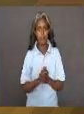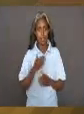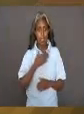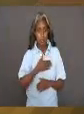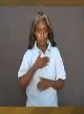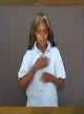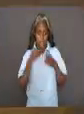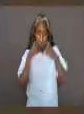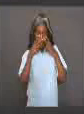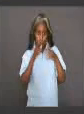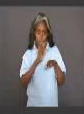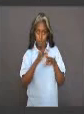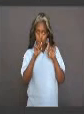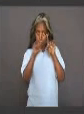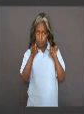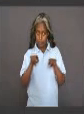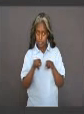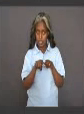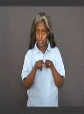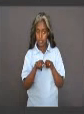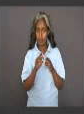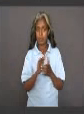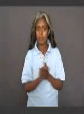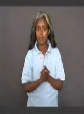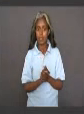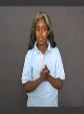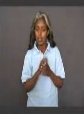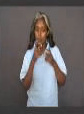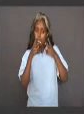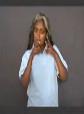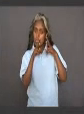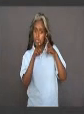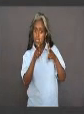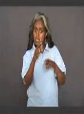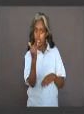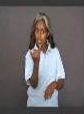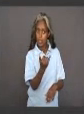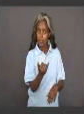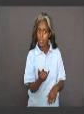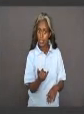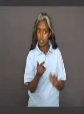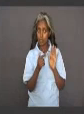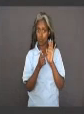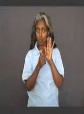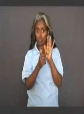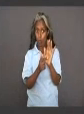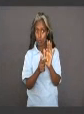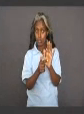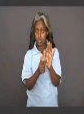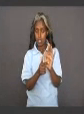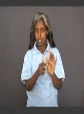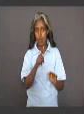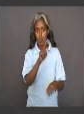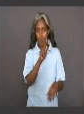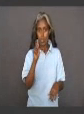Please look at your screen. You will see a figure that shows that a